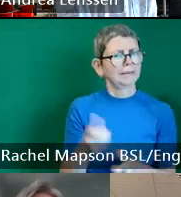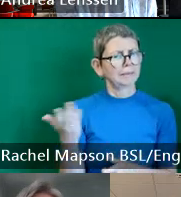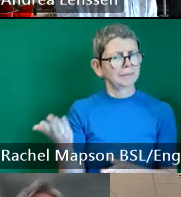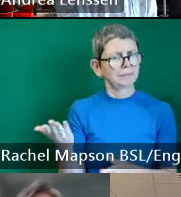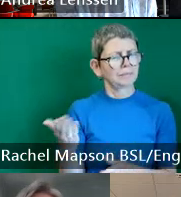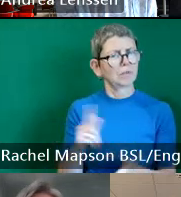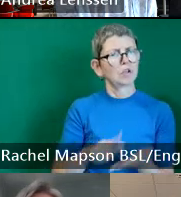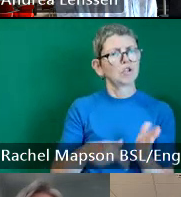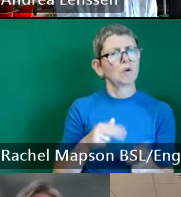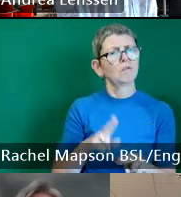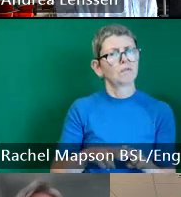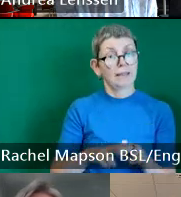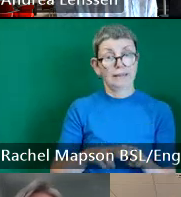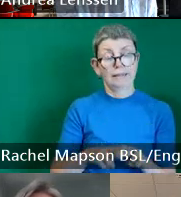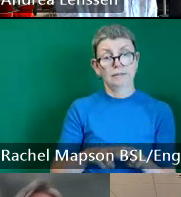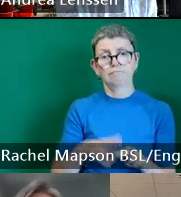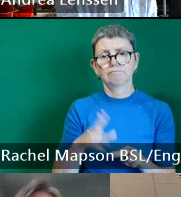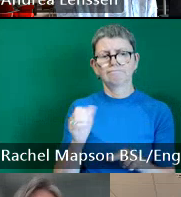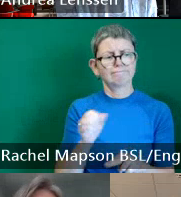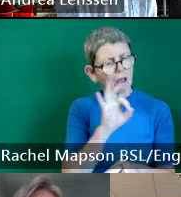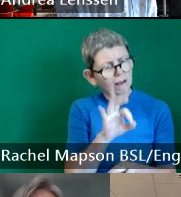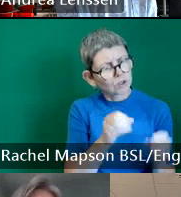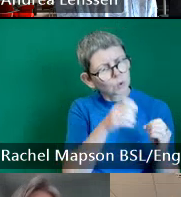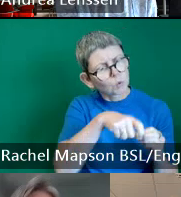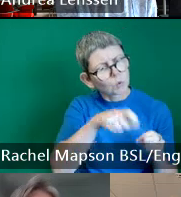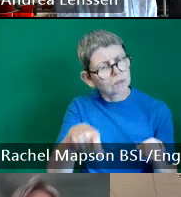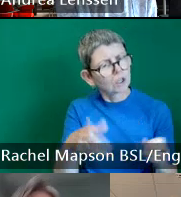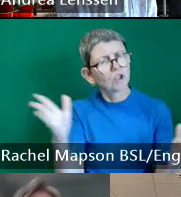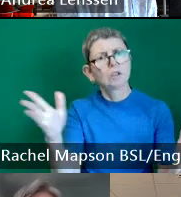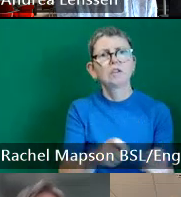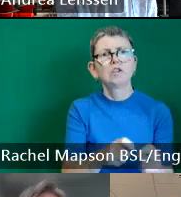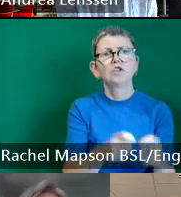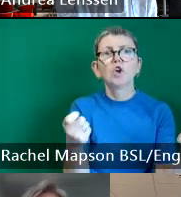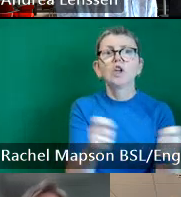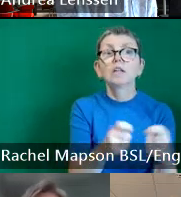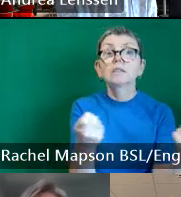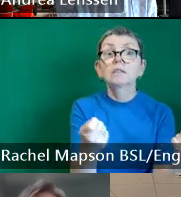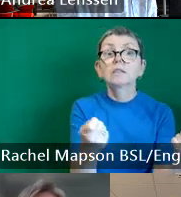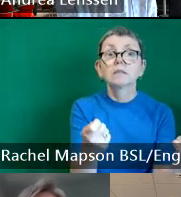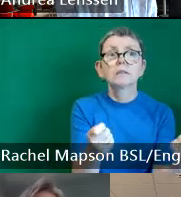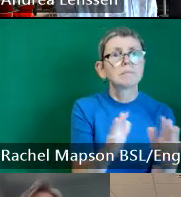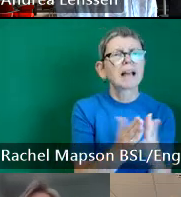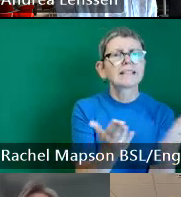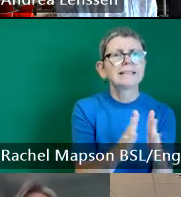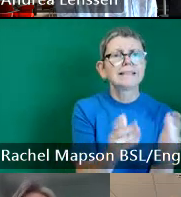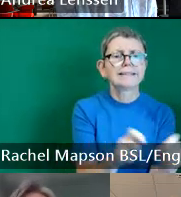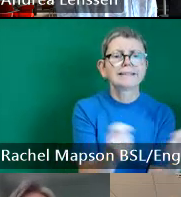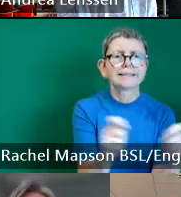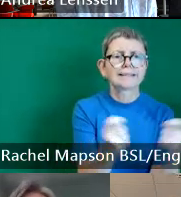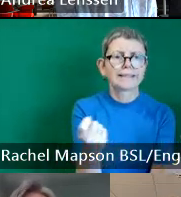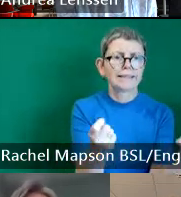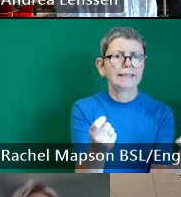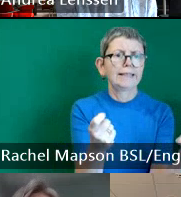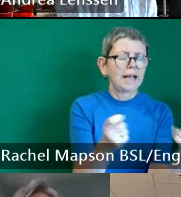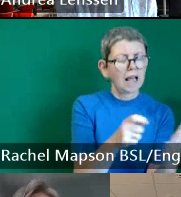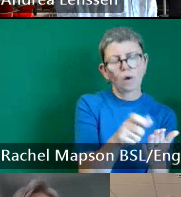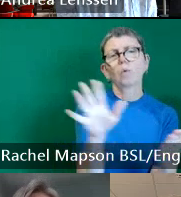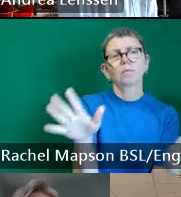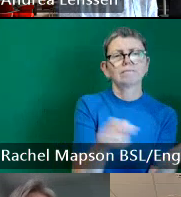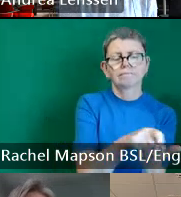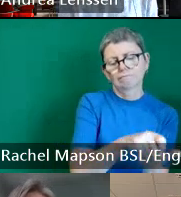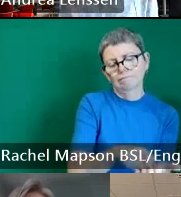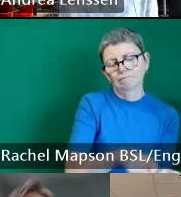take journals. So mostly white students, they took journals into various spaces and they would write about these experiences where they're